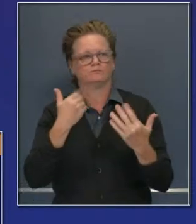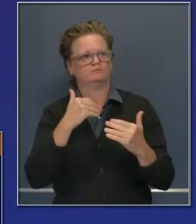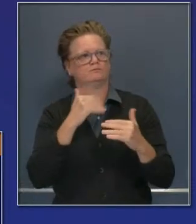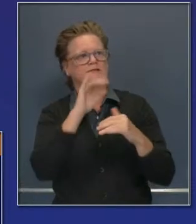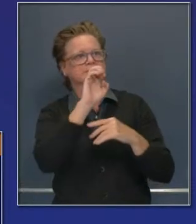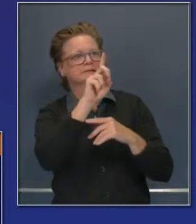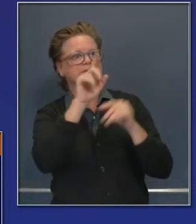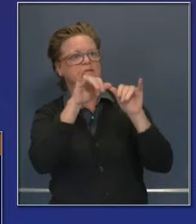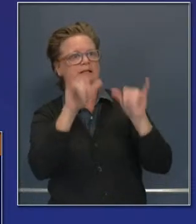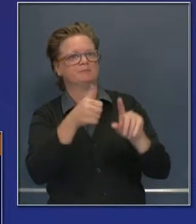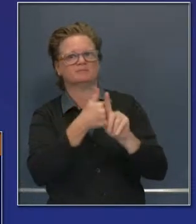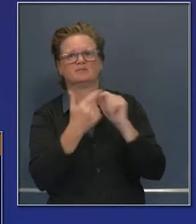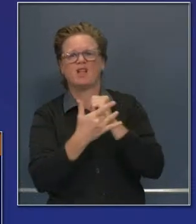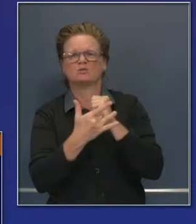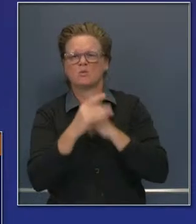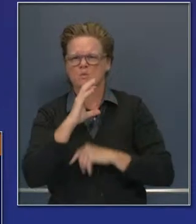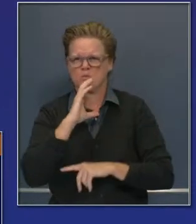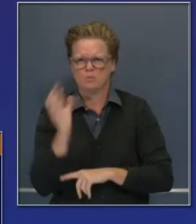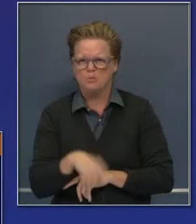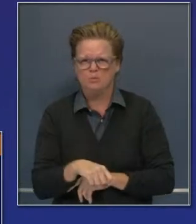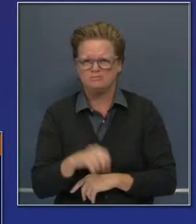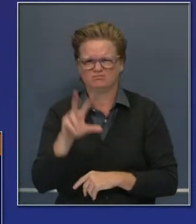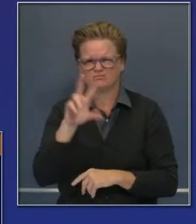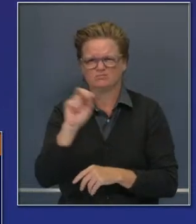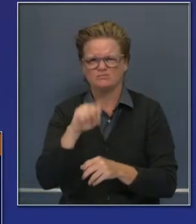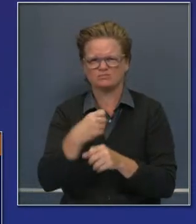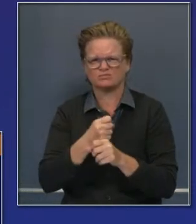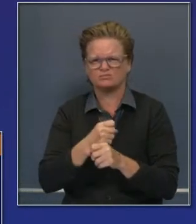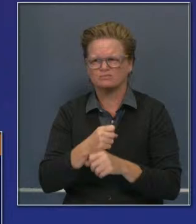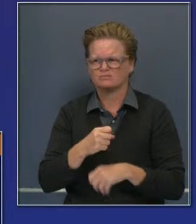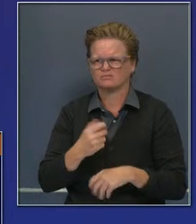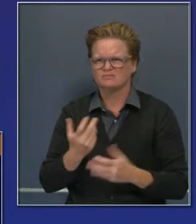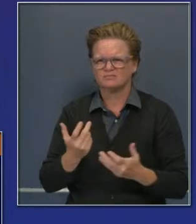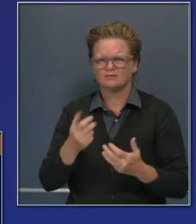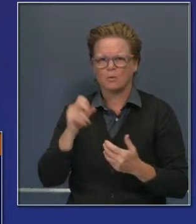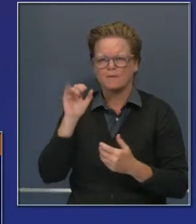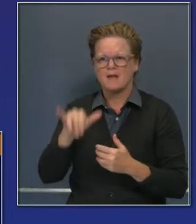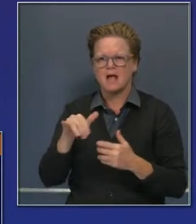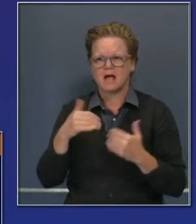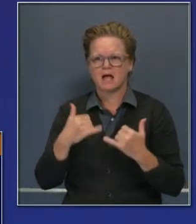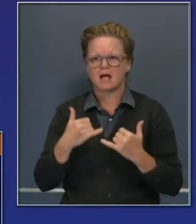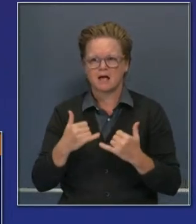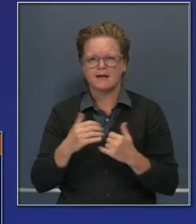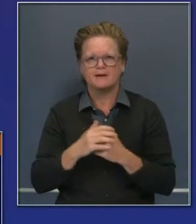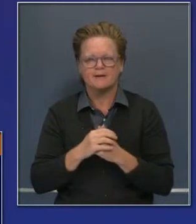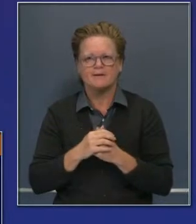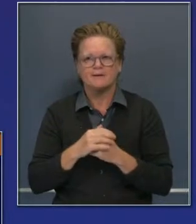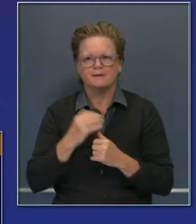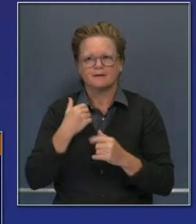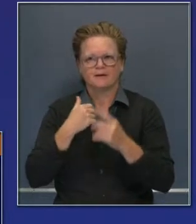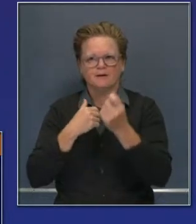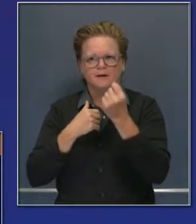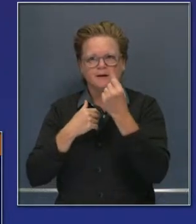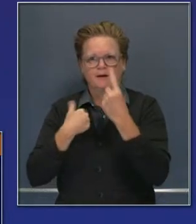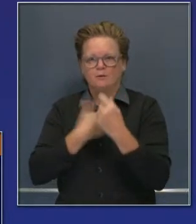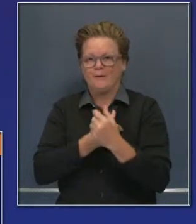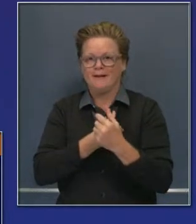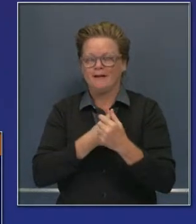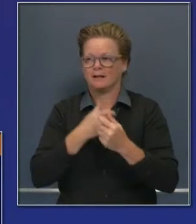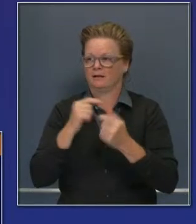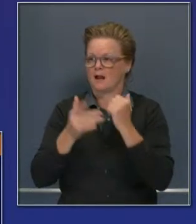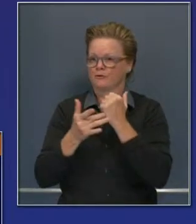30-plus-year-old technological system. For those that understand a little bit about technology, these are the old